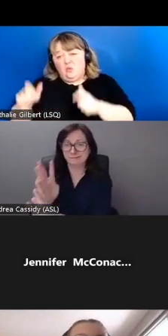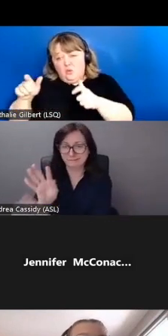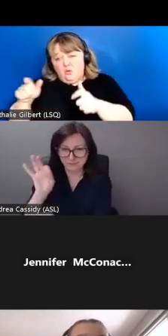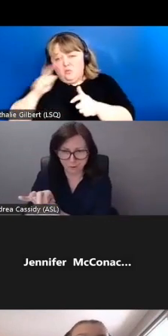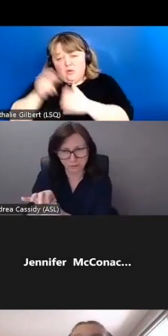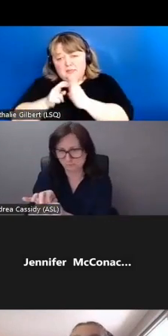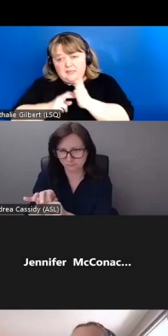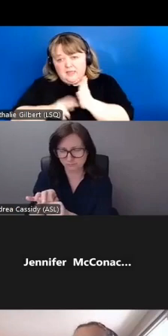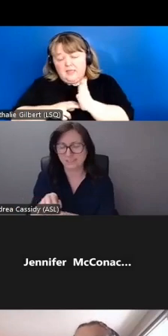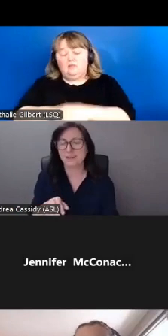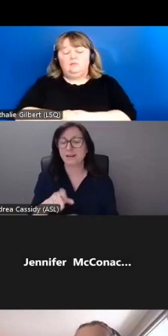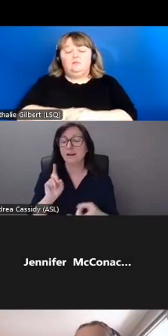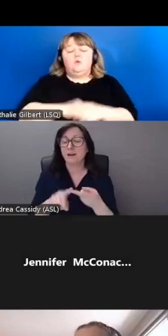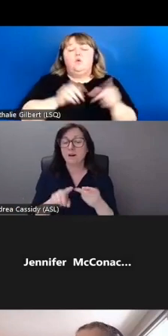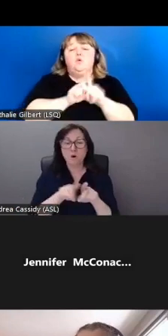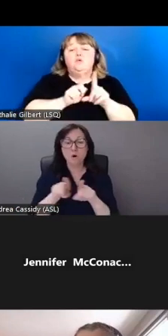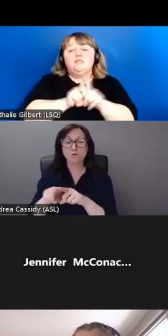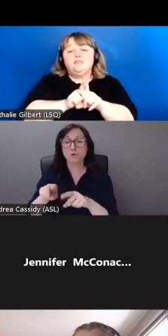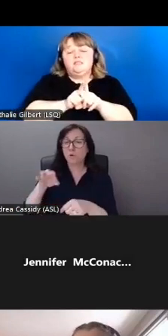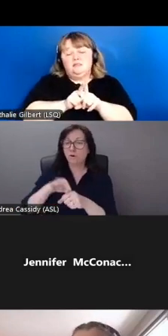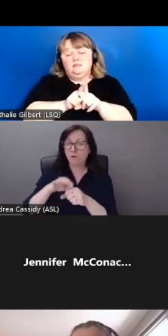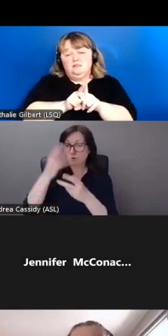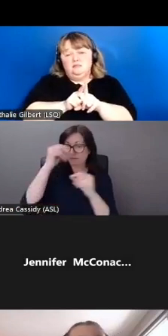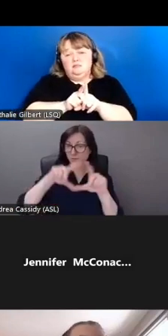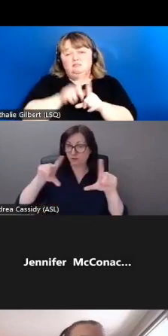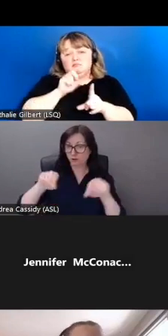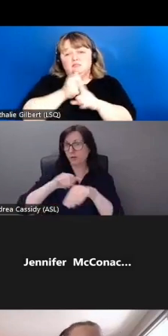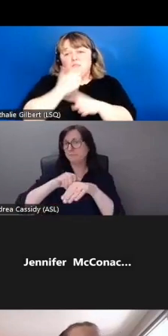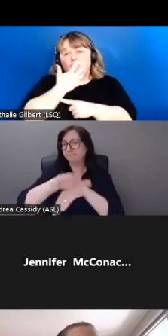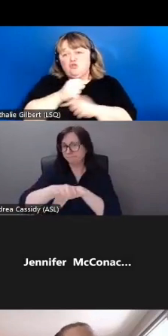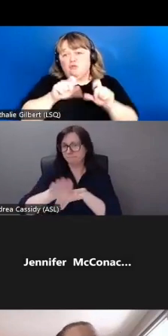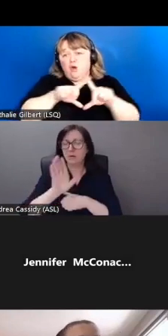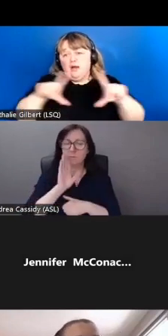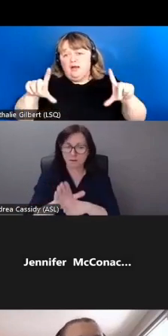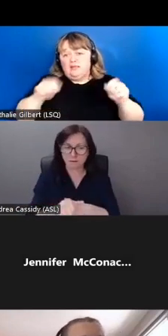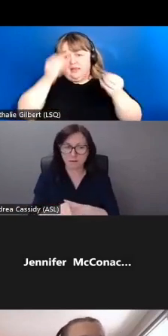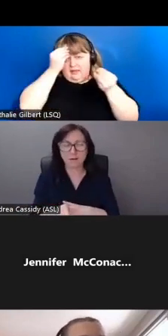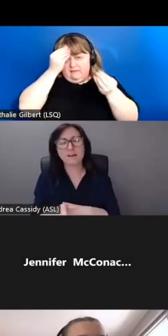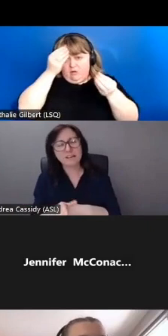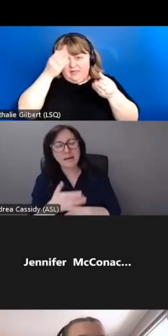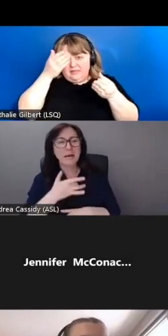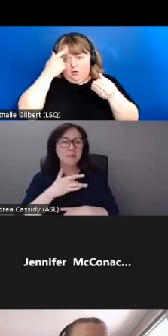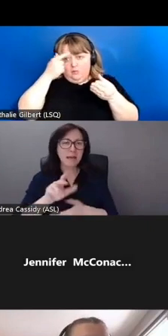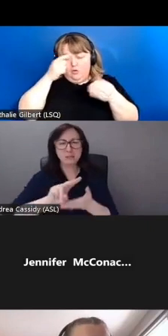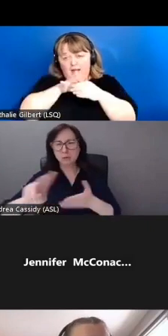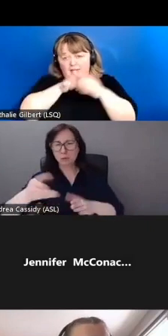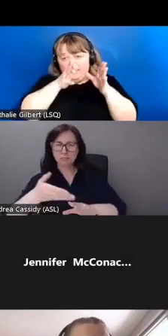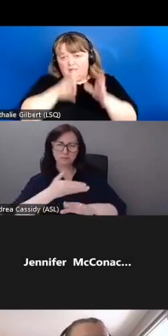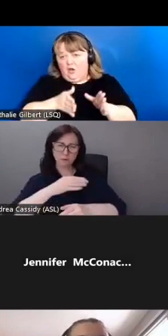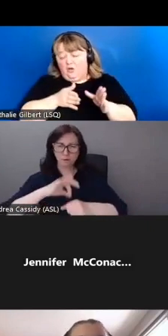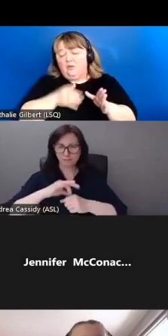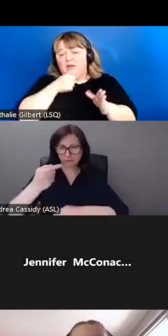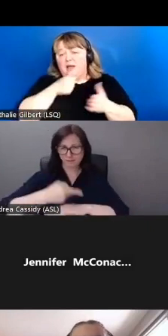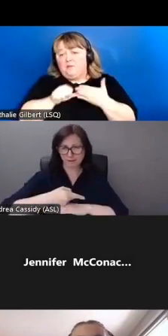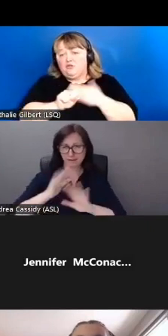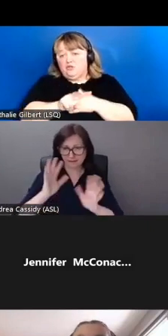a voter information card in the mail. Now, this comes out a couple of weeks before election day,